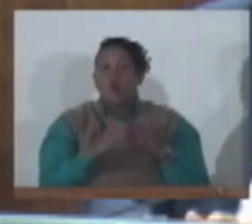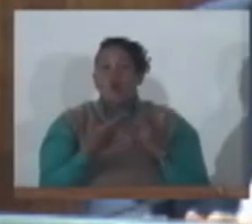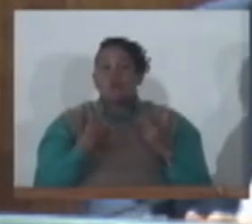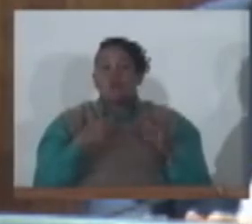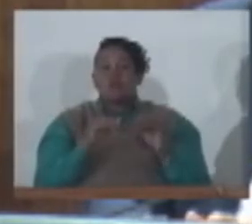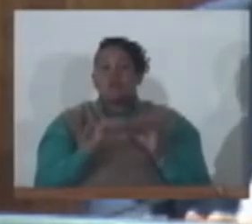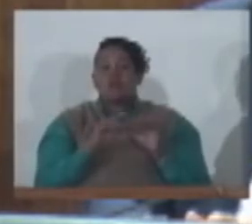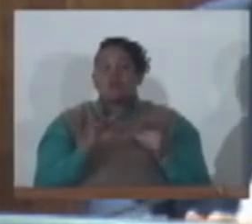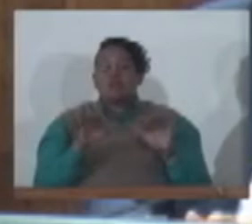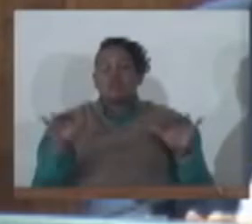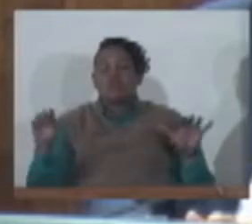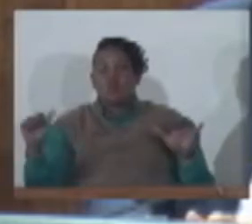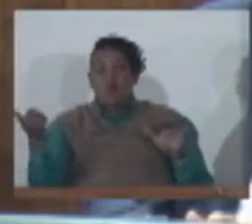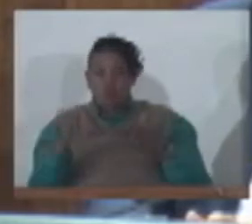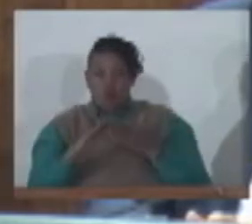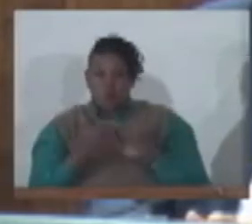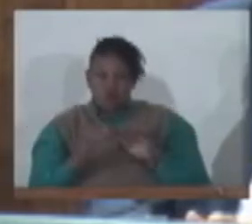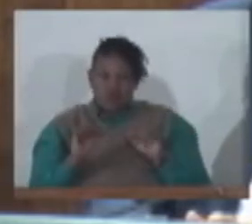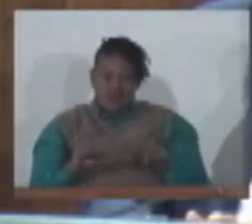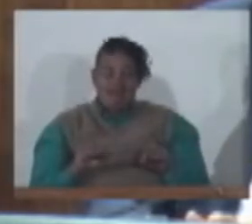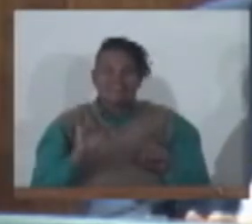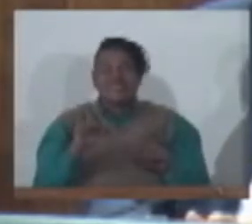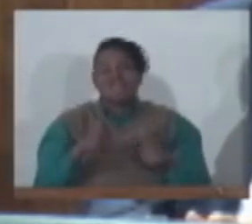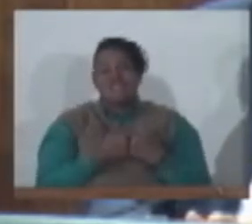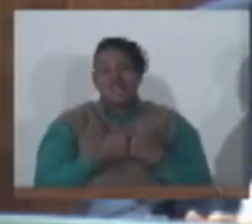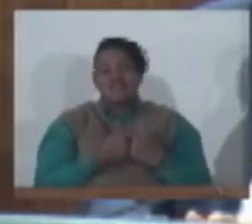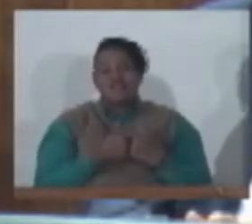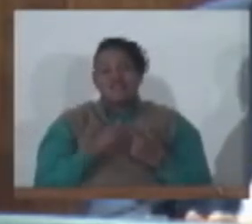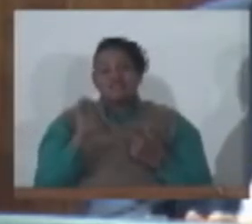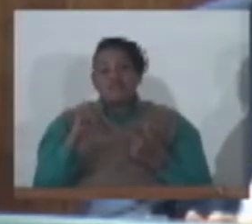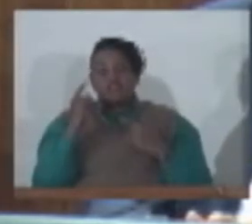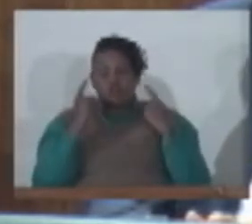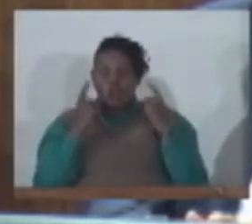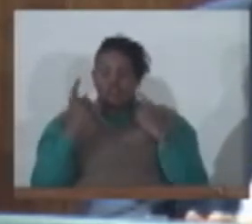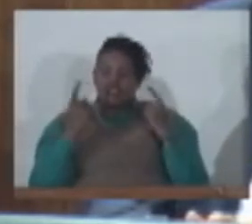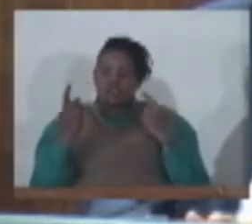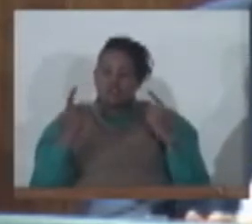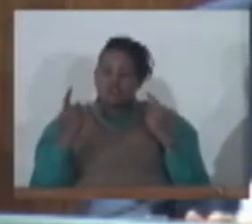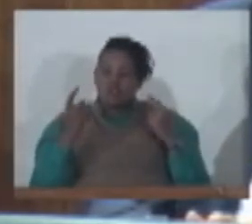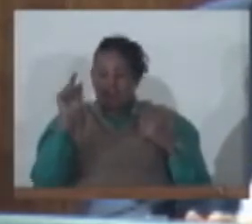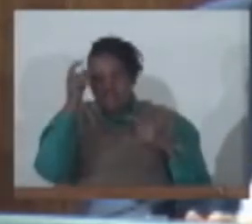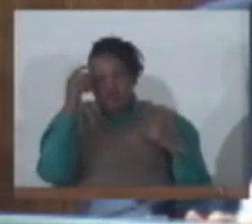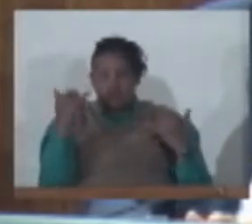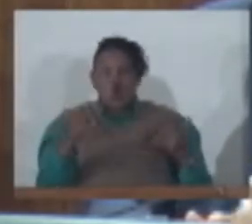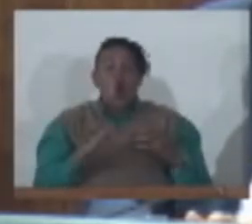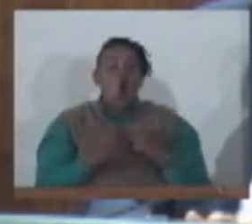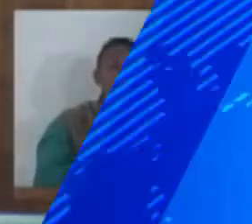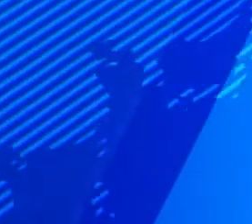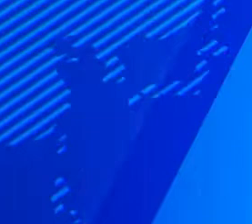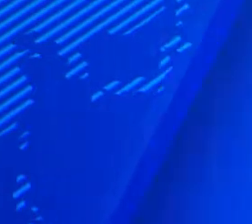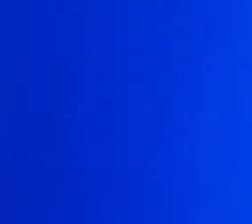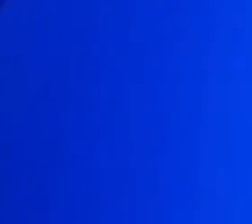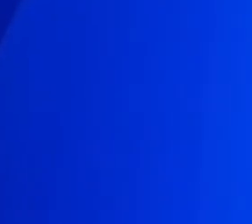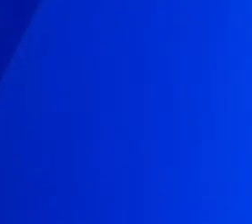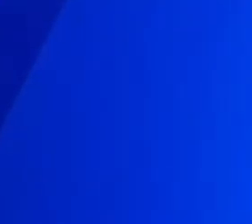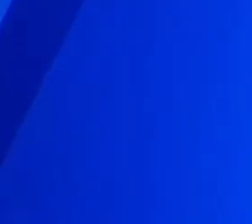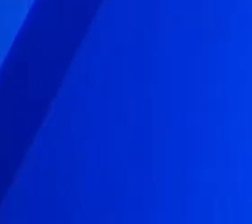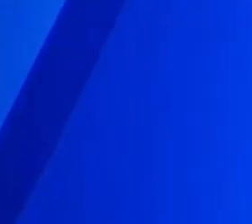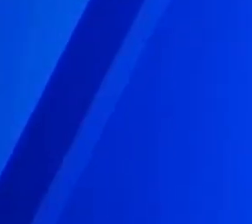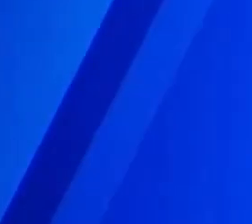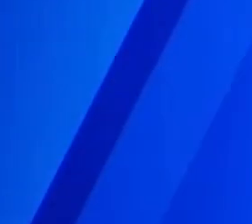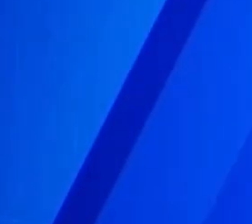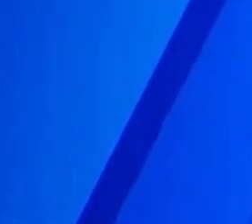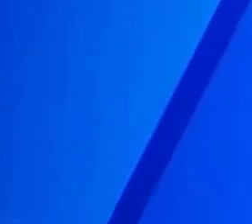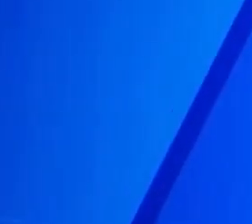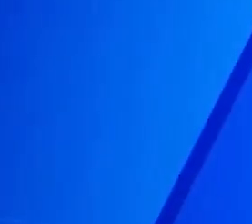communities? And that is indeed the consideration of the government. How do we scale it? The